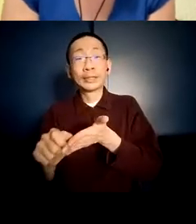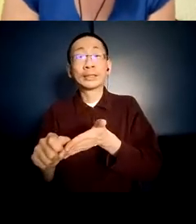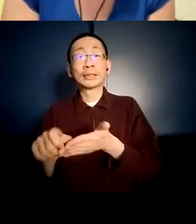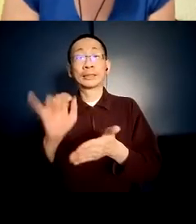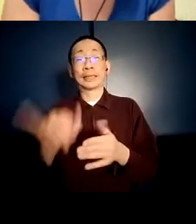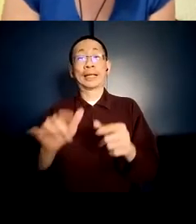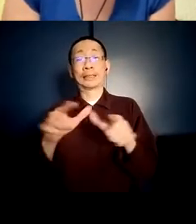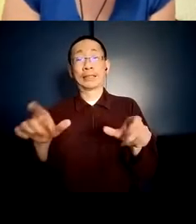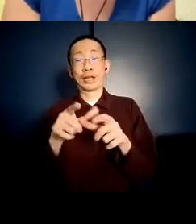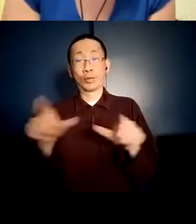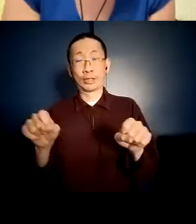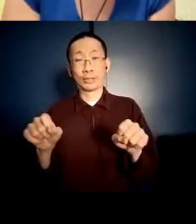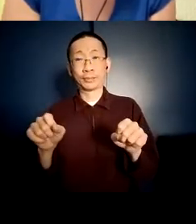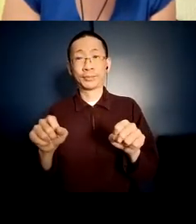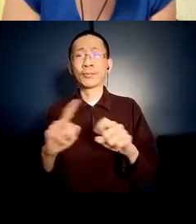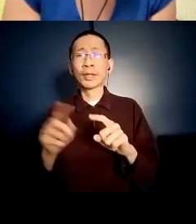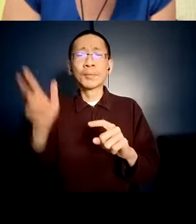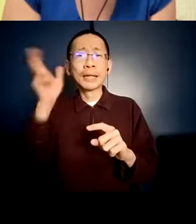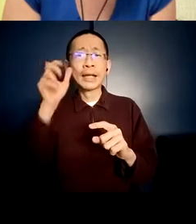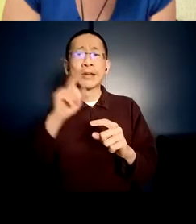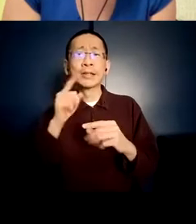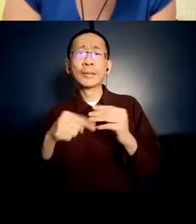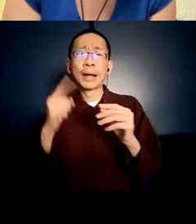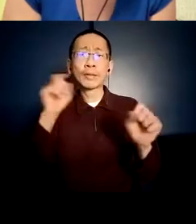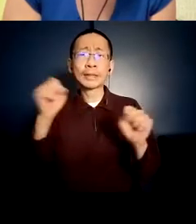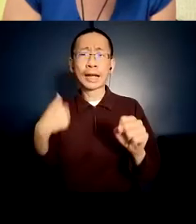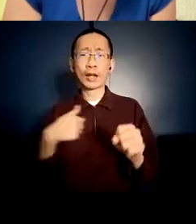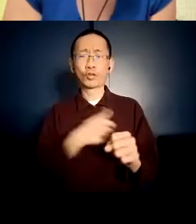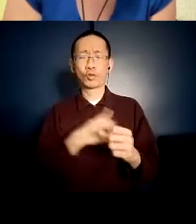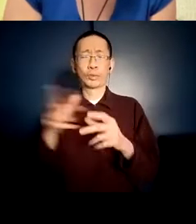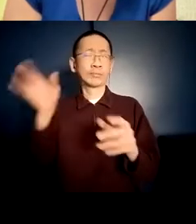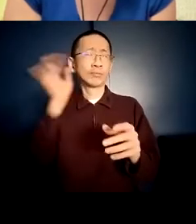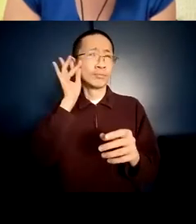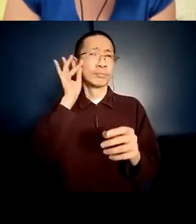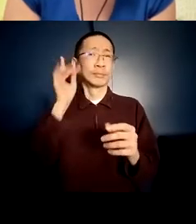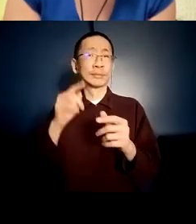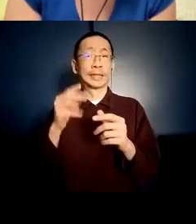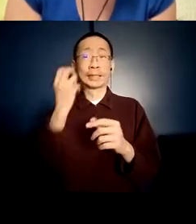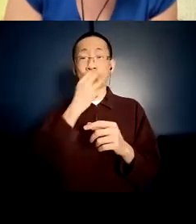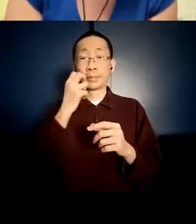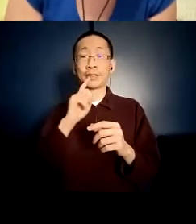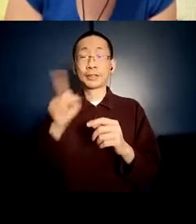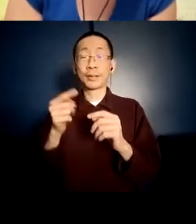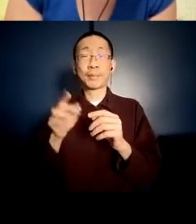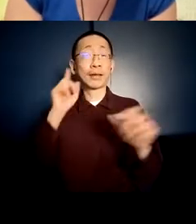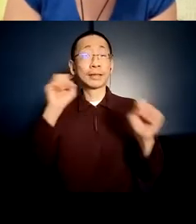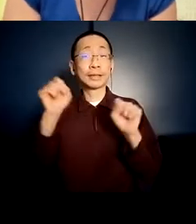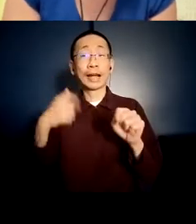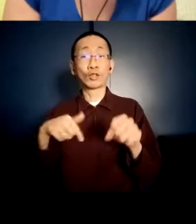language. Hearing is about the sounds that we receive. And then speech is about sounds that we can